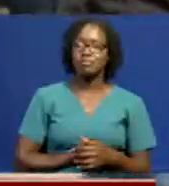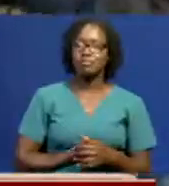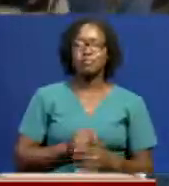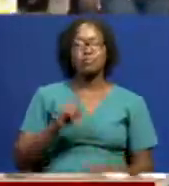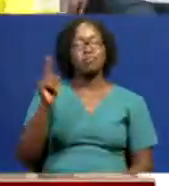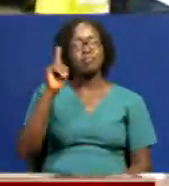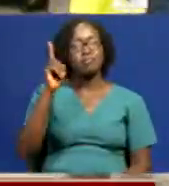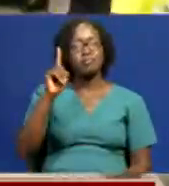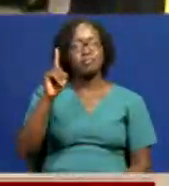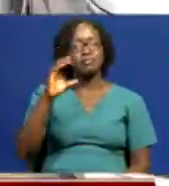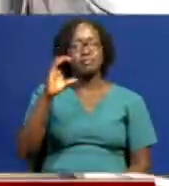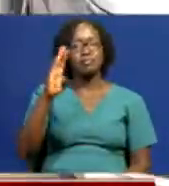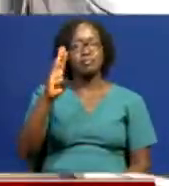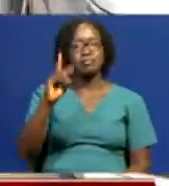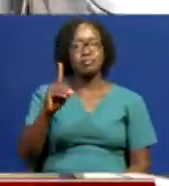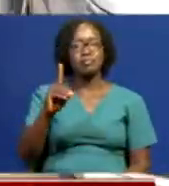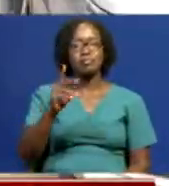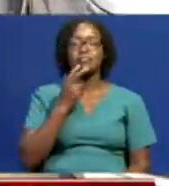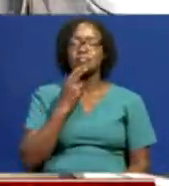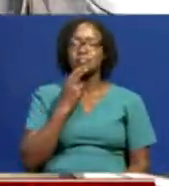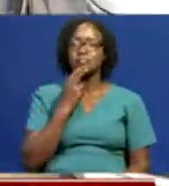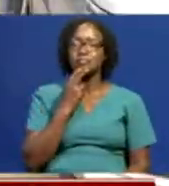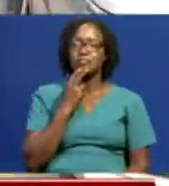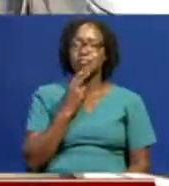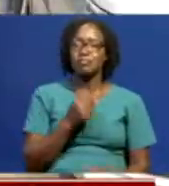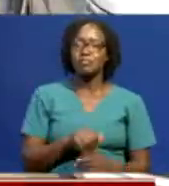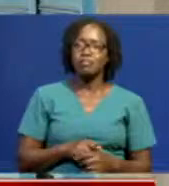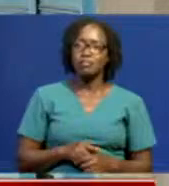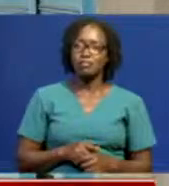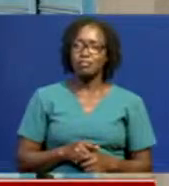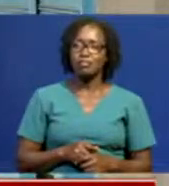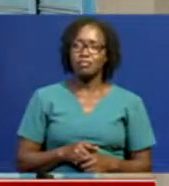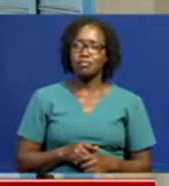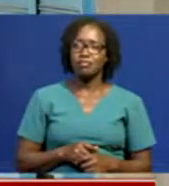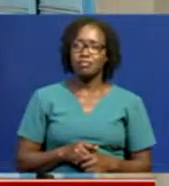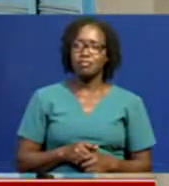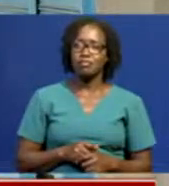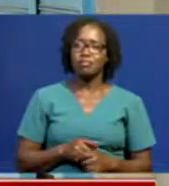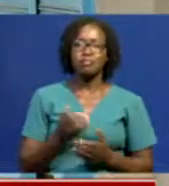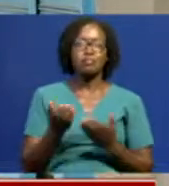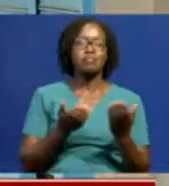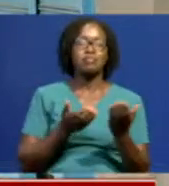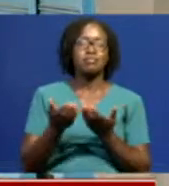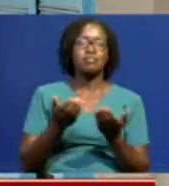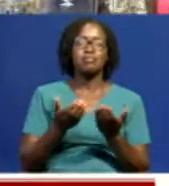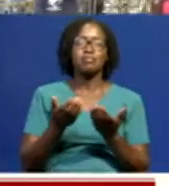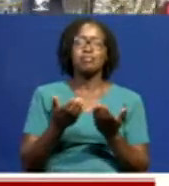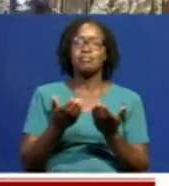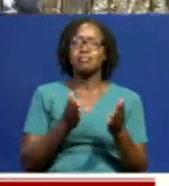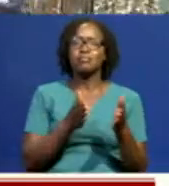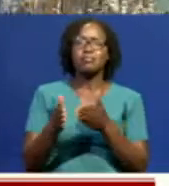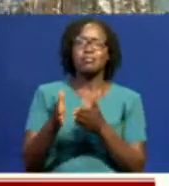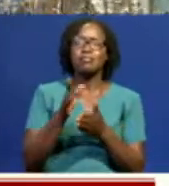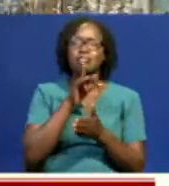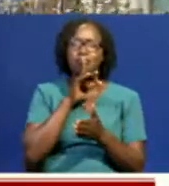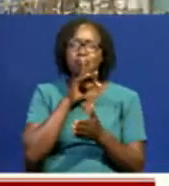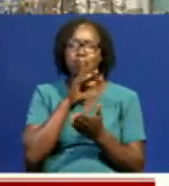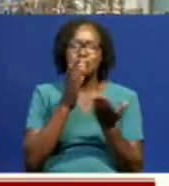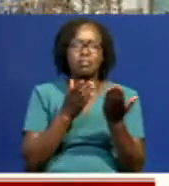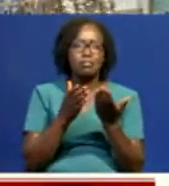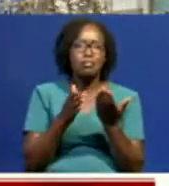Nairobi's Central Business District, Tuesday. The usual busy streets were quieter, with many businesses